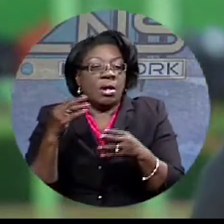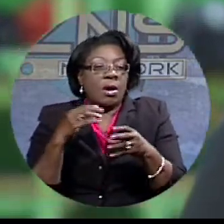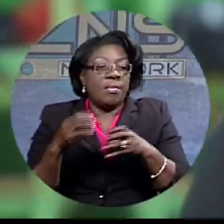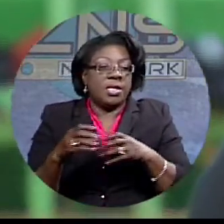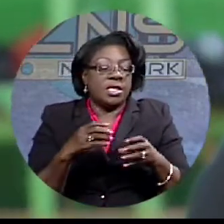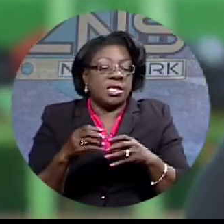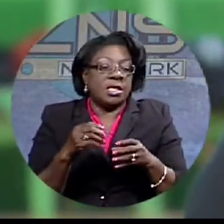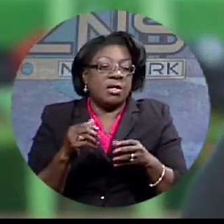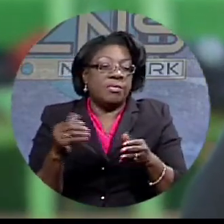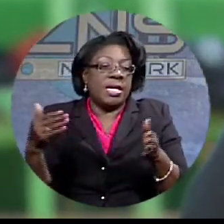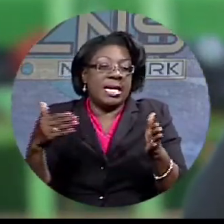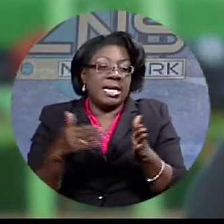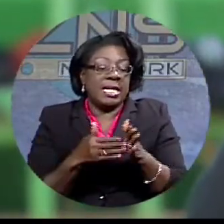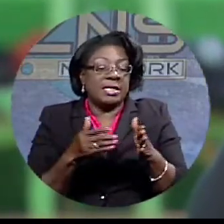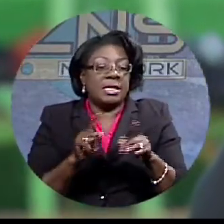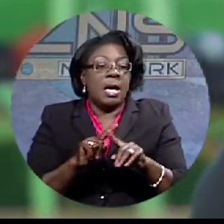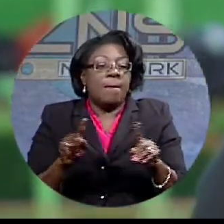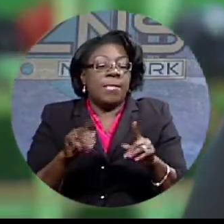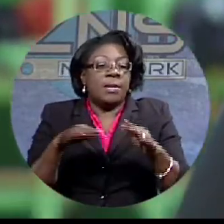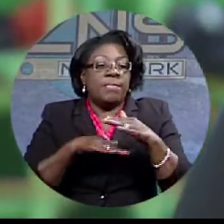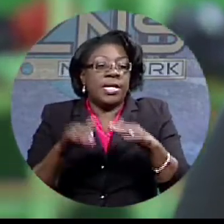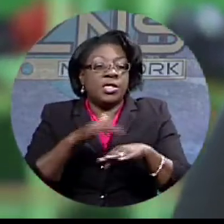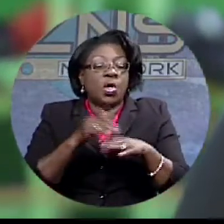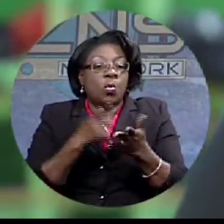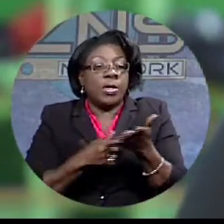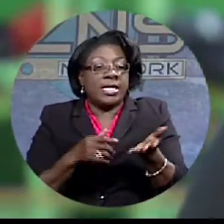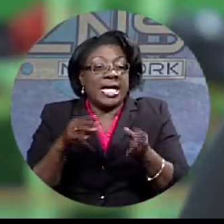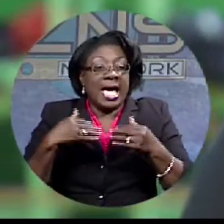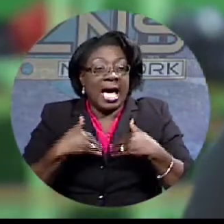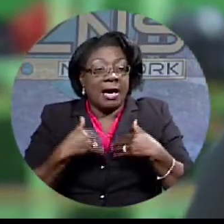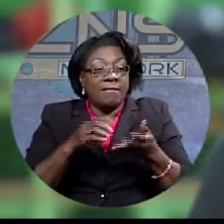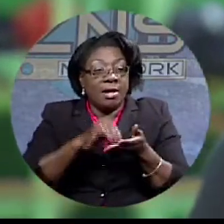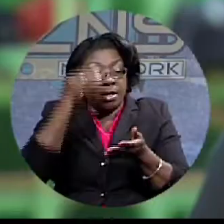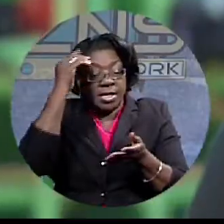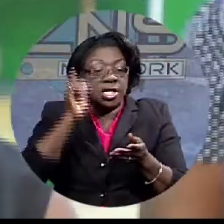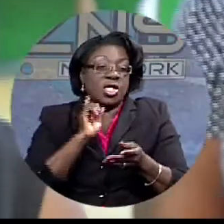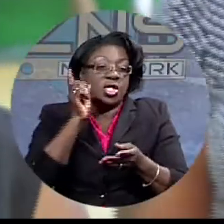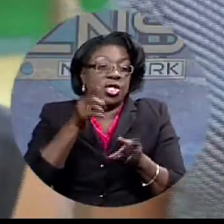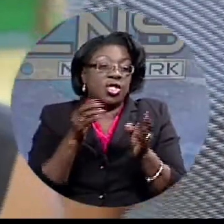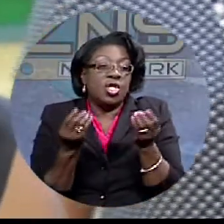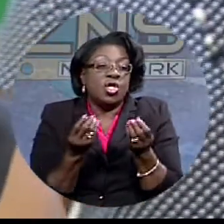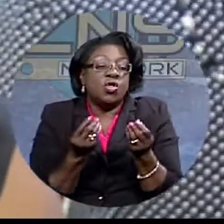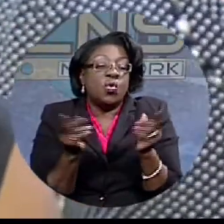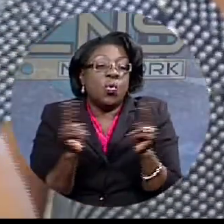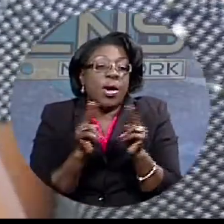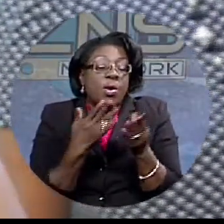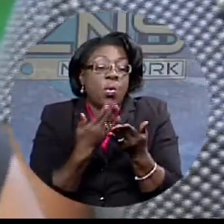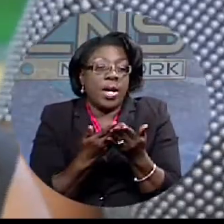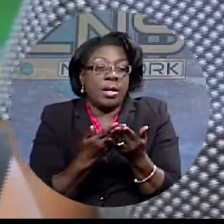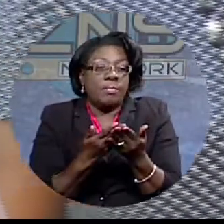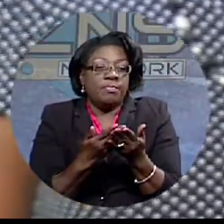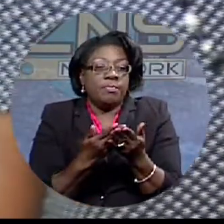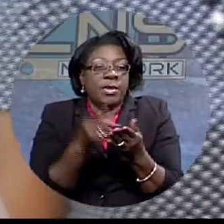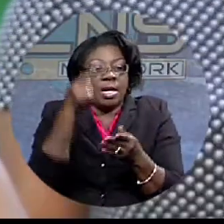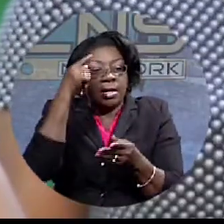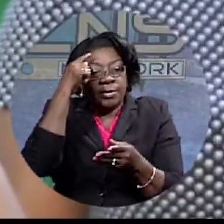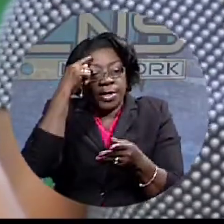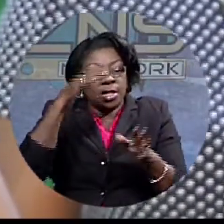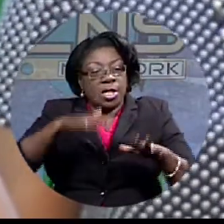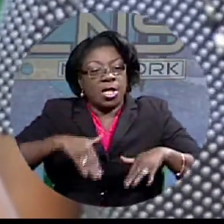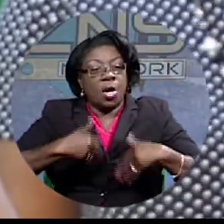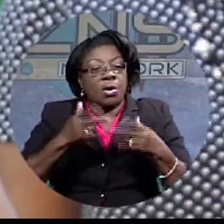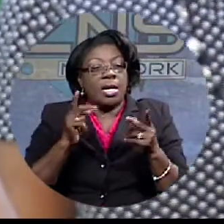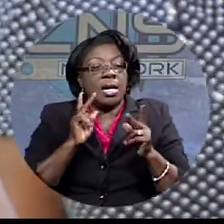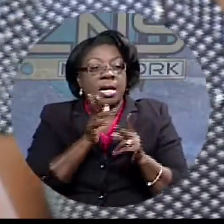against, but based on what they have learned, they should do extremely well. Well, I think the young ladies will do very well at this